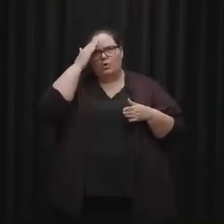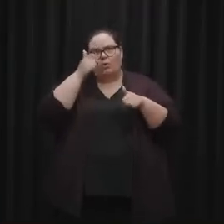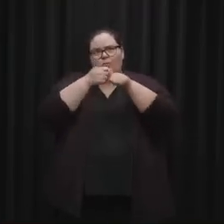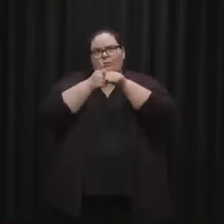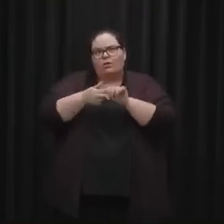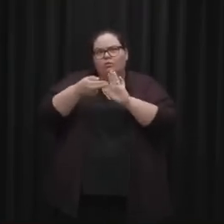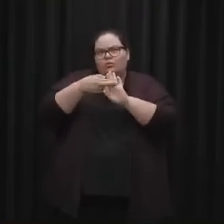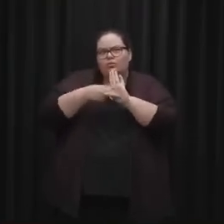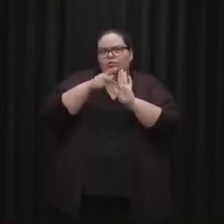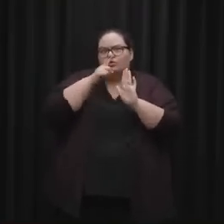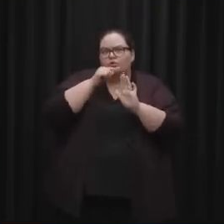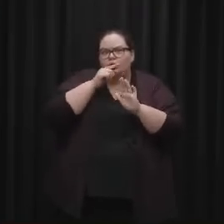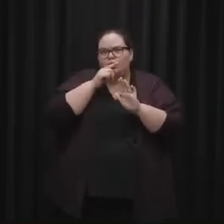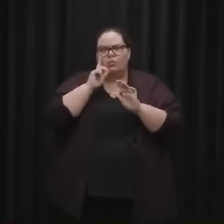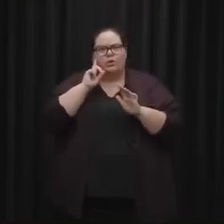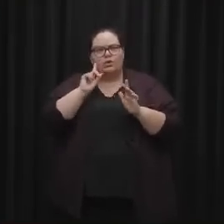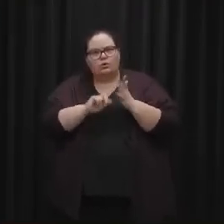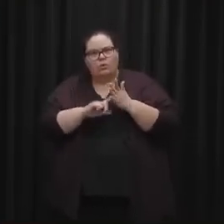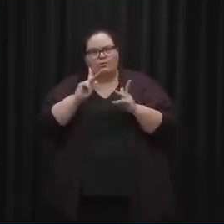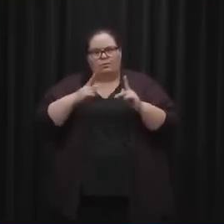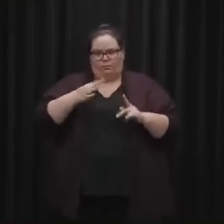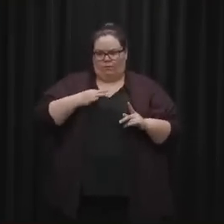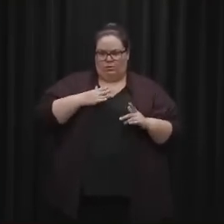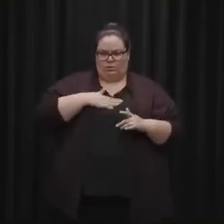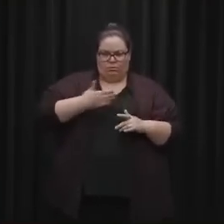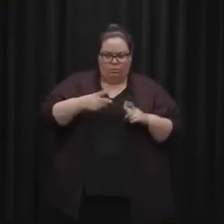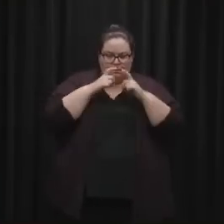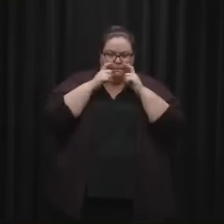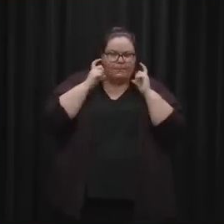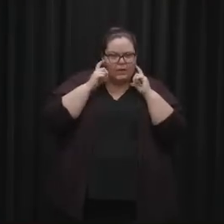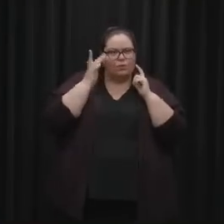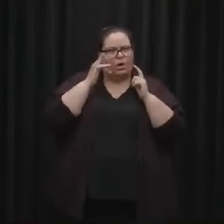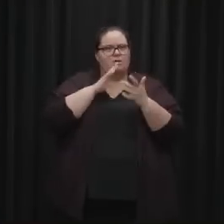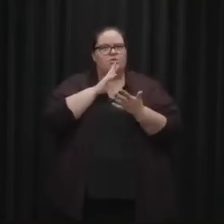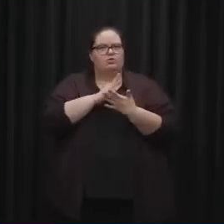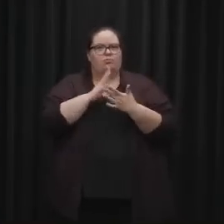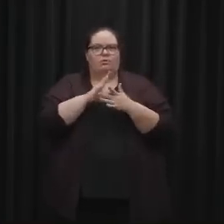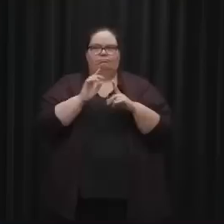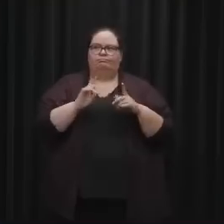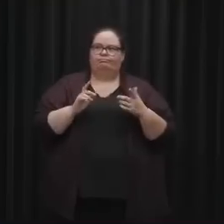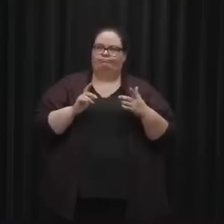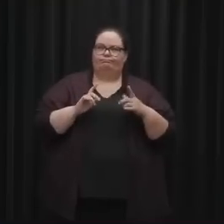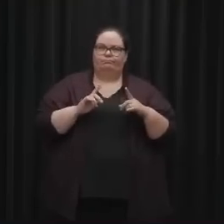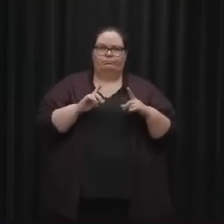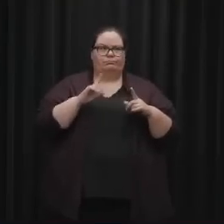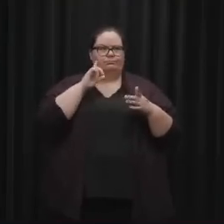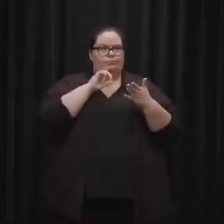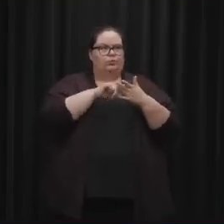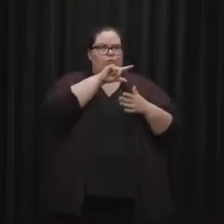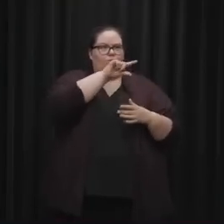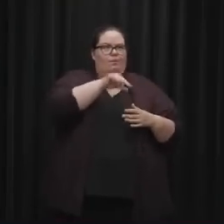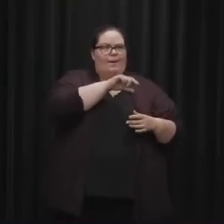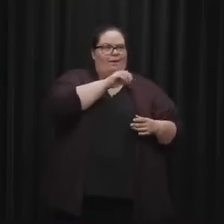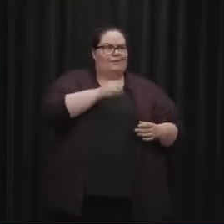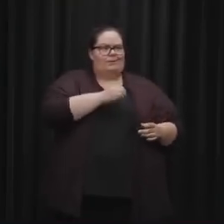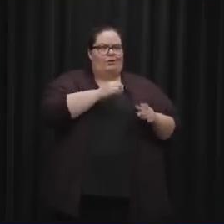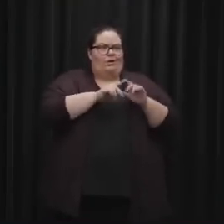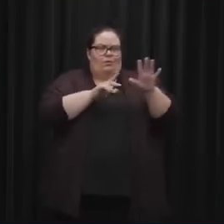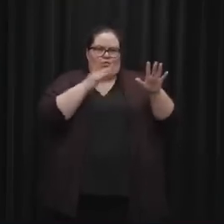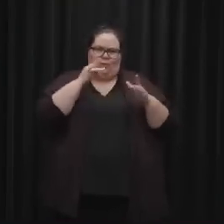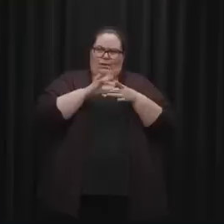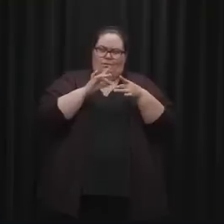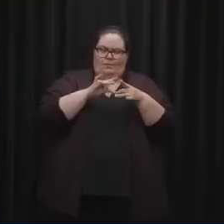rules, and conditioning the public of the need to do this. That's why I talked about the different outbreaks we've had around us.